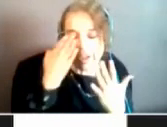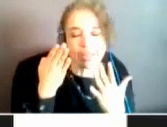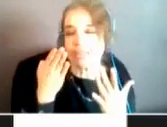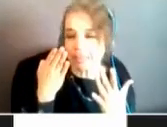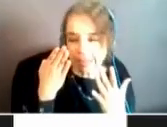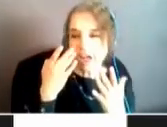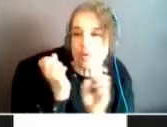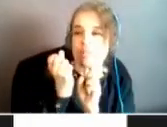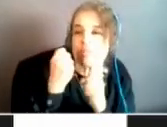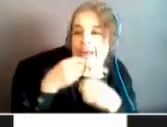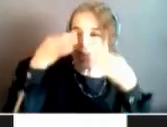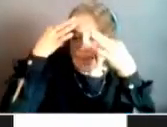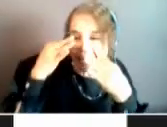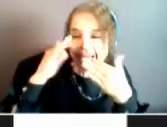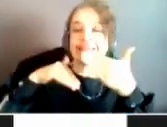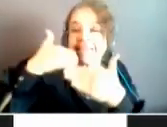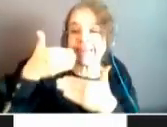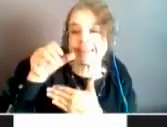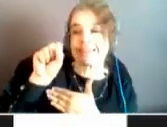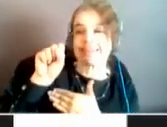make decisions. Next slide.